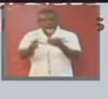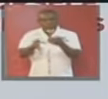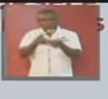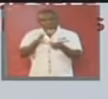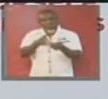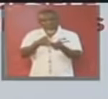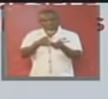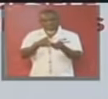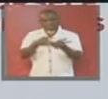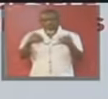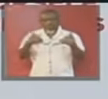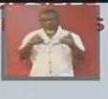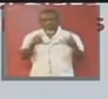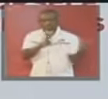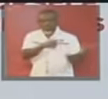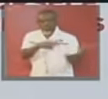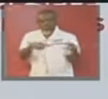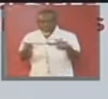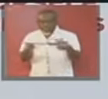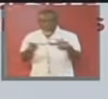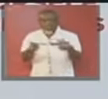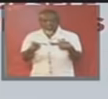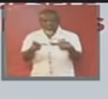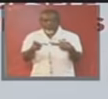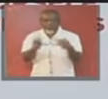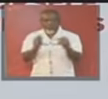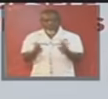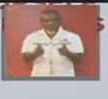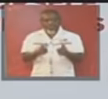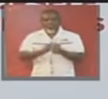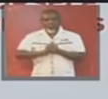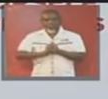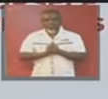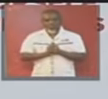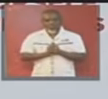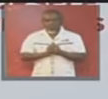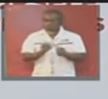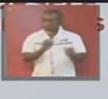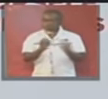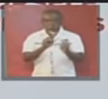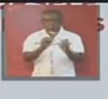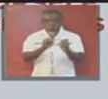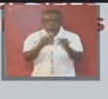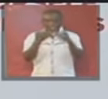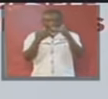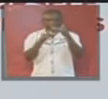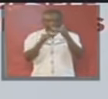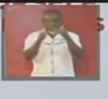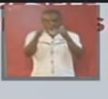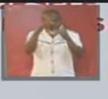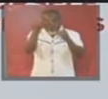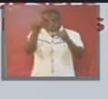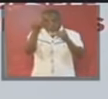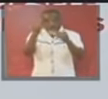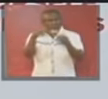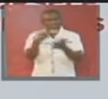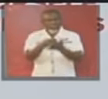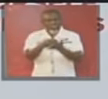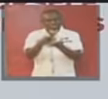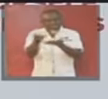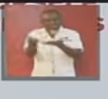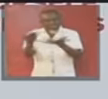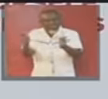able to have a vaccine development without financial constraints. So the